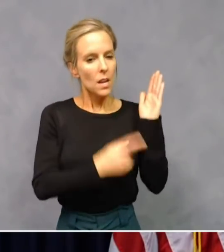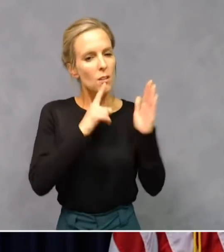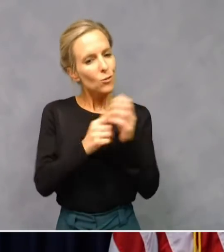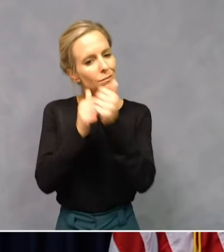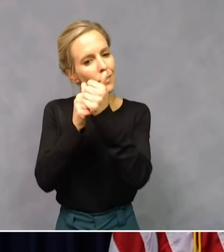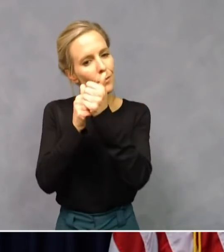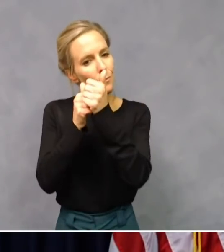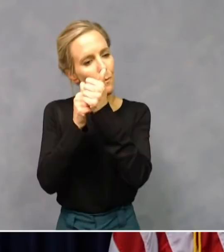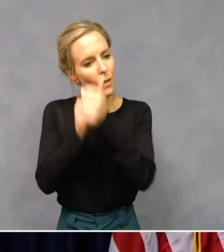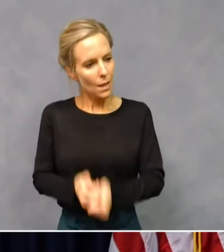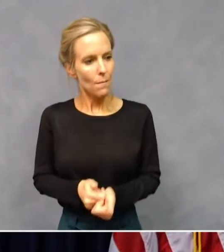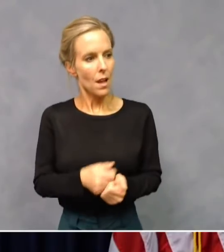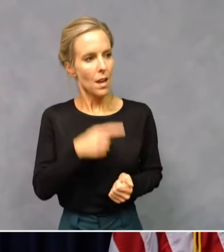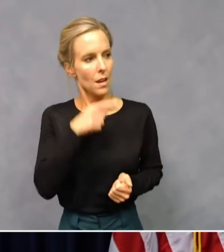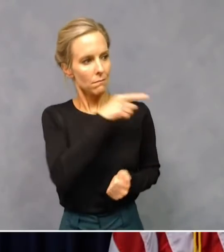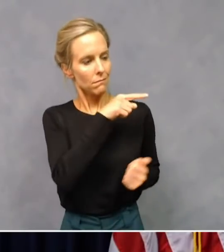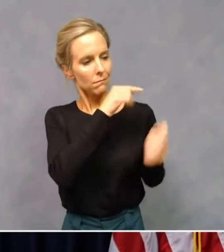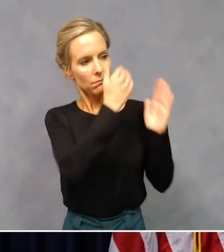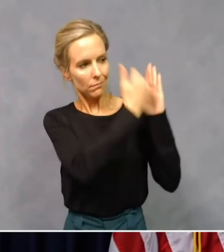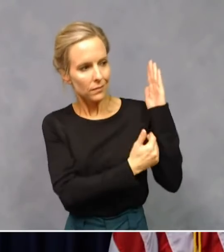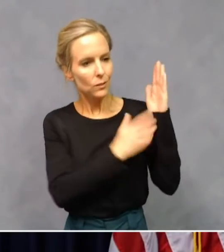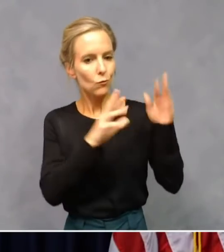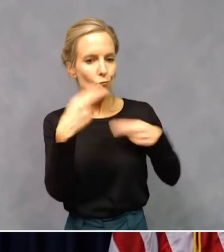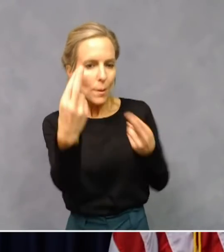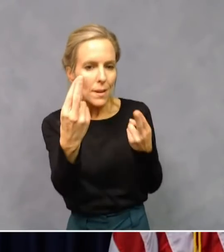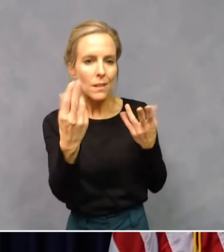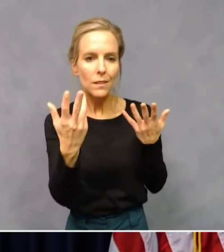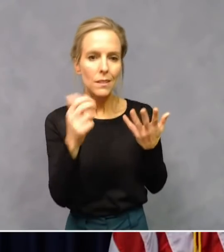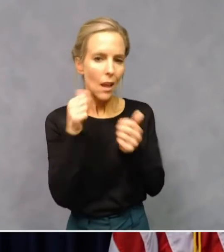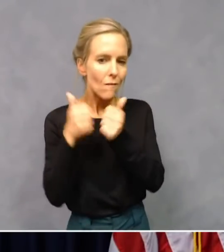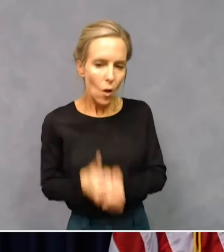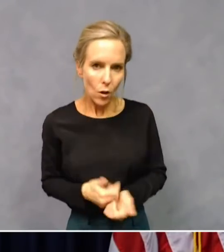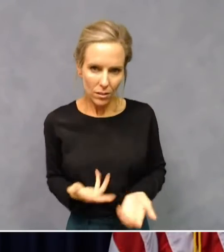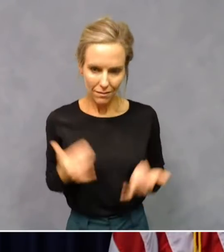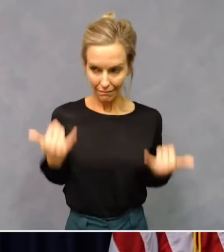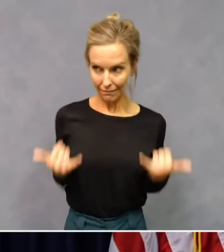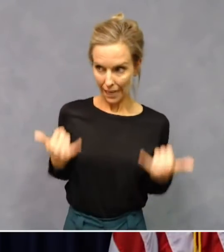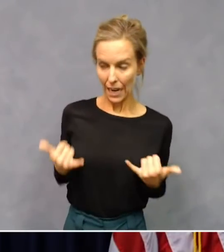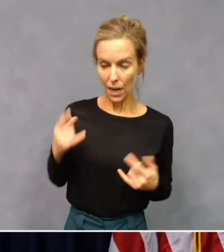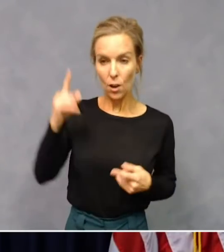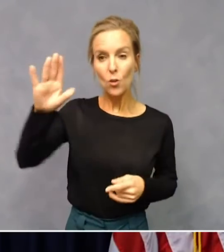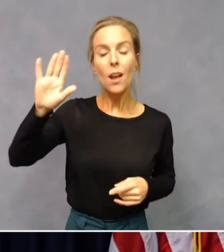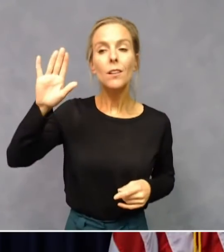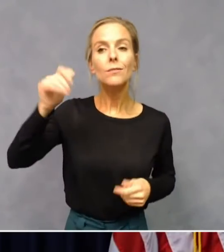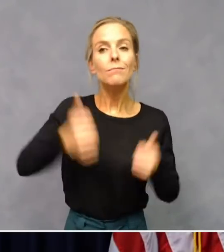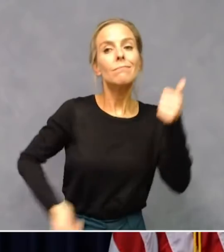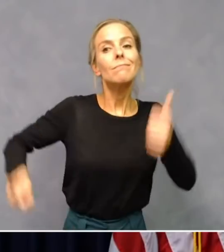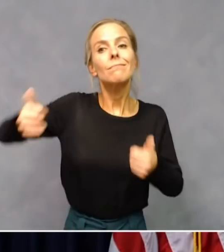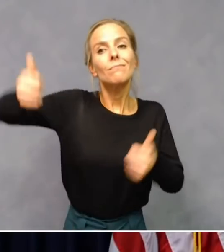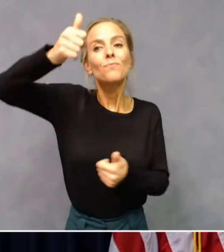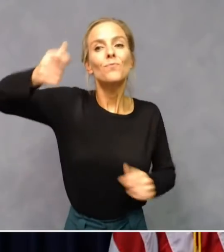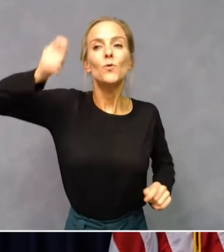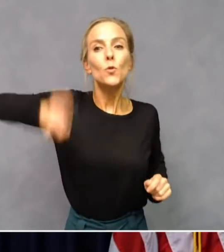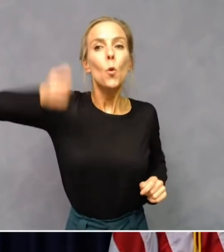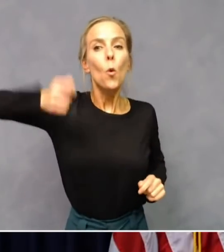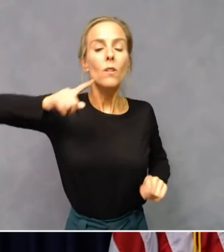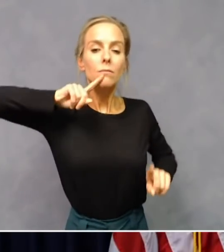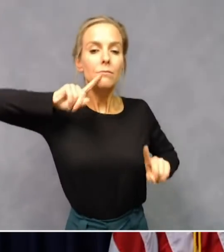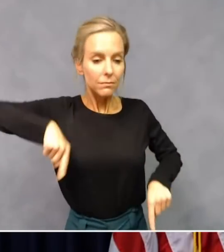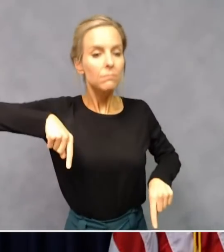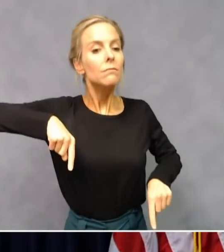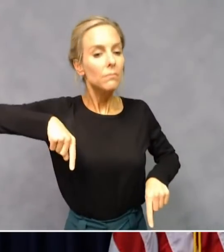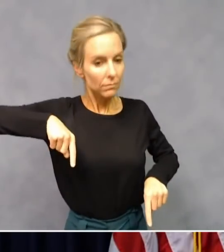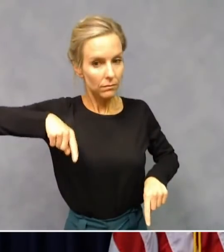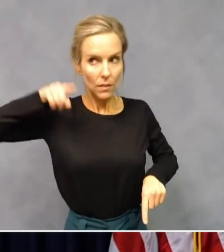and recommendations. Does today's Supreme Court ruling move the needle at all on the steps you're willing to take if